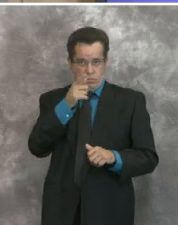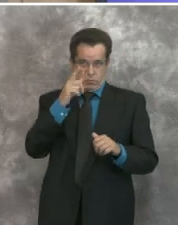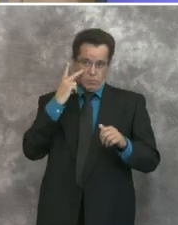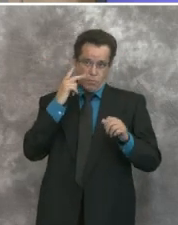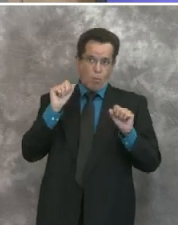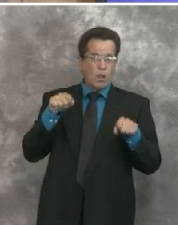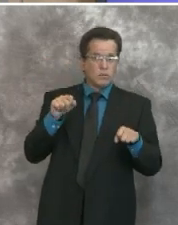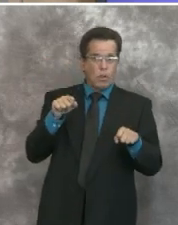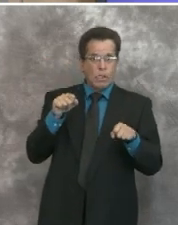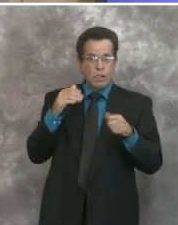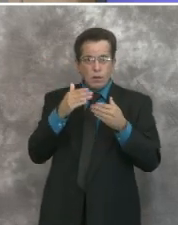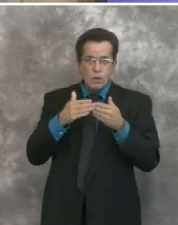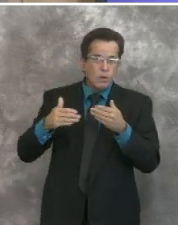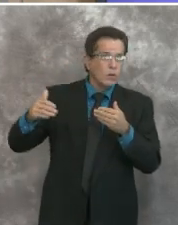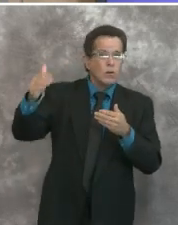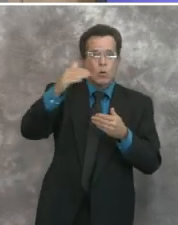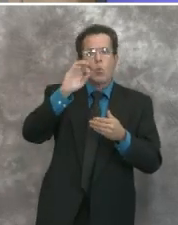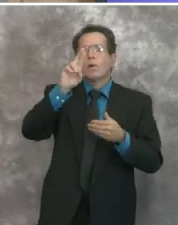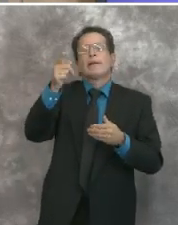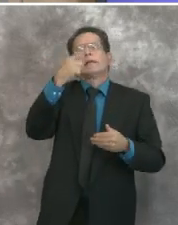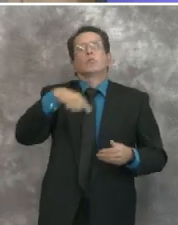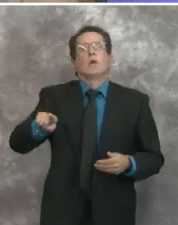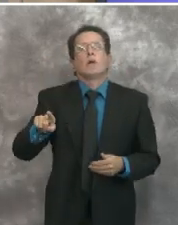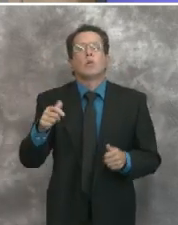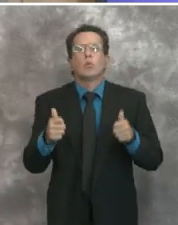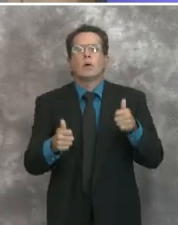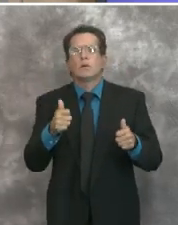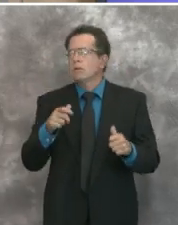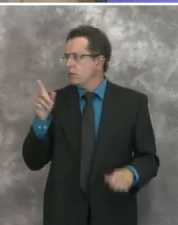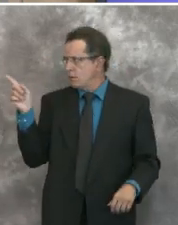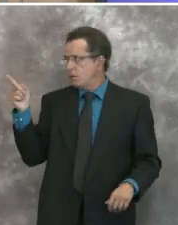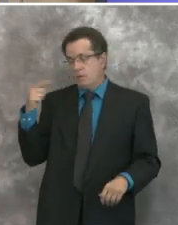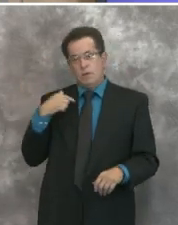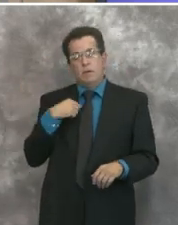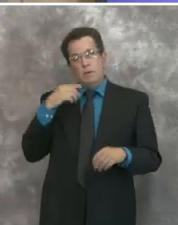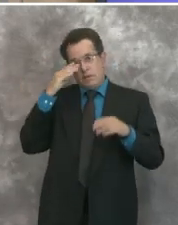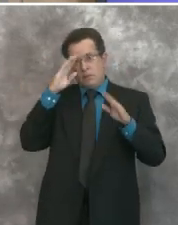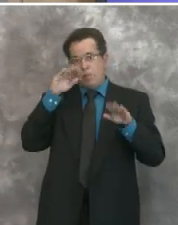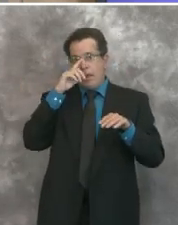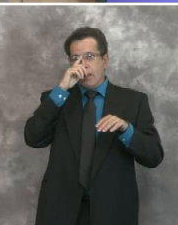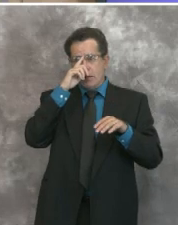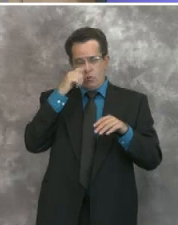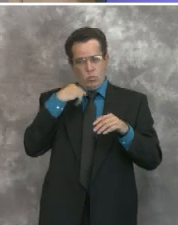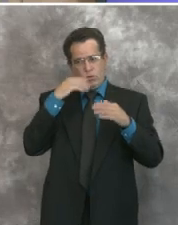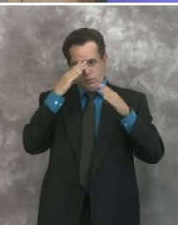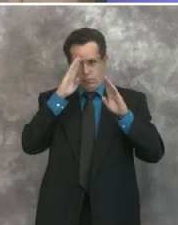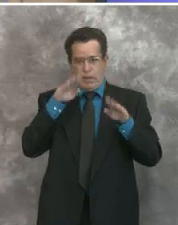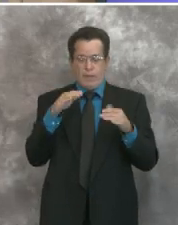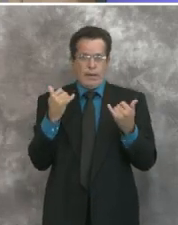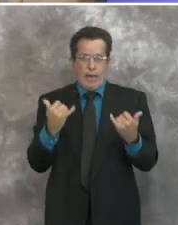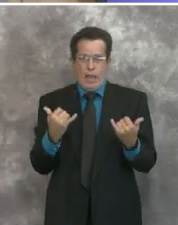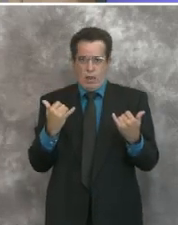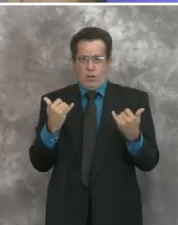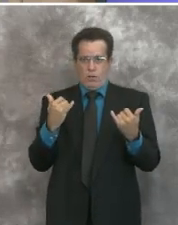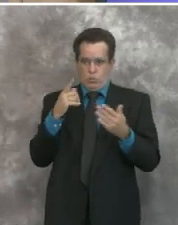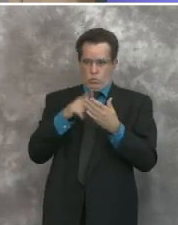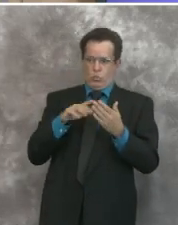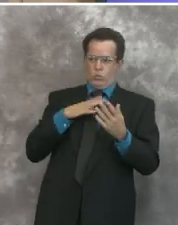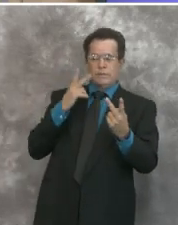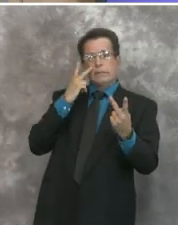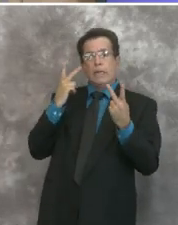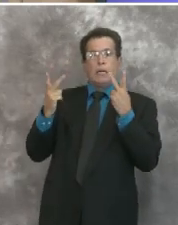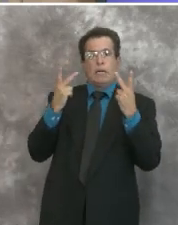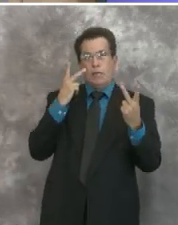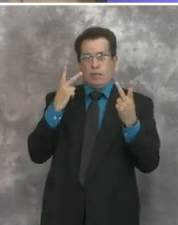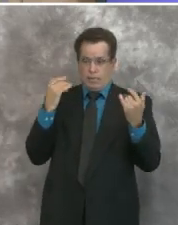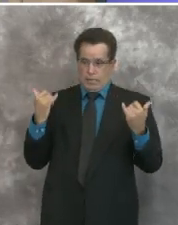this moving past the end of the business week? Well, we expect, based on where we are now, in terms of our overall progress